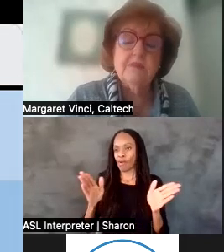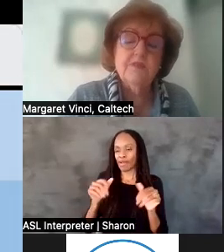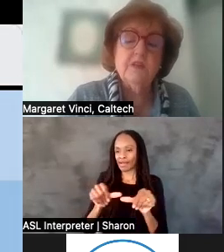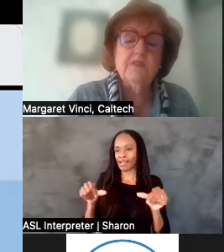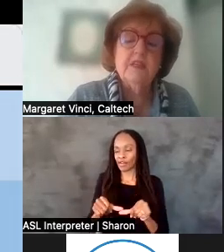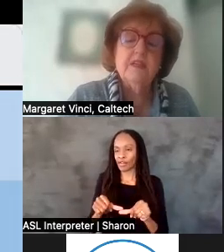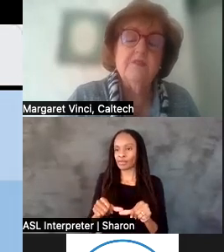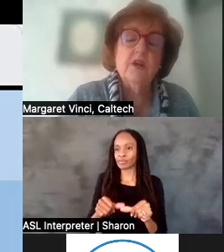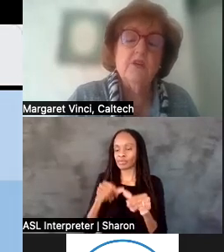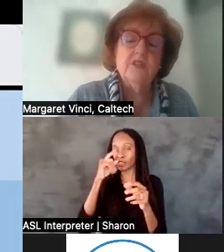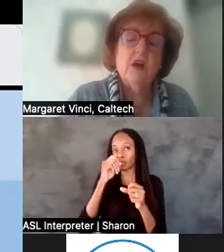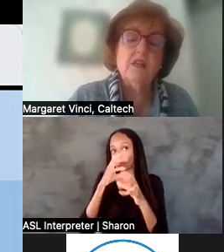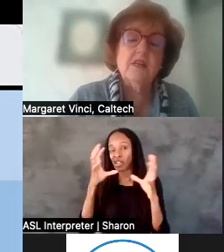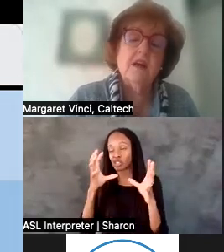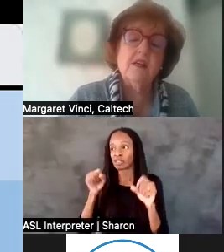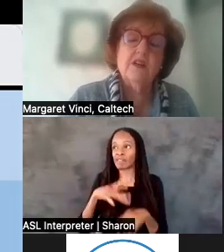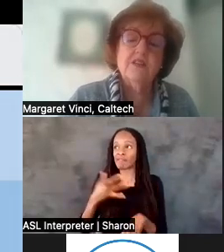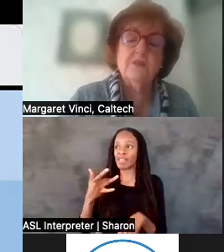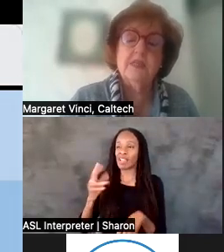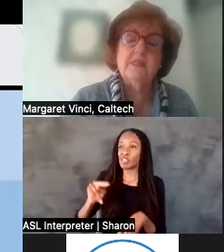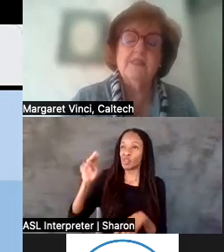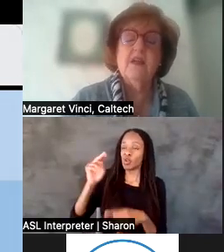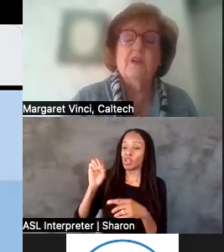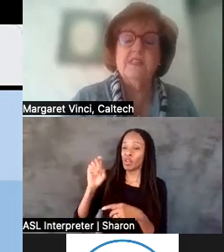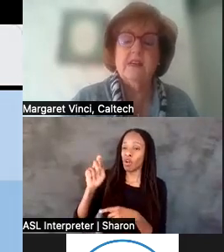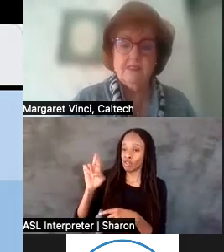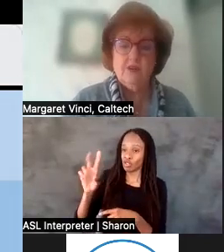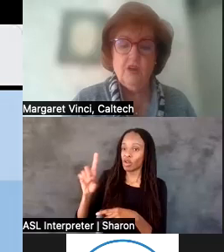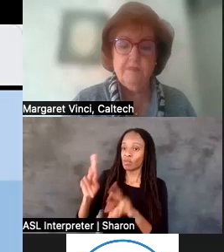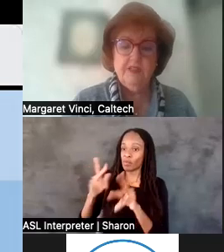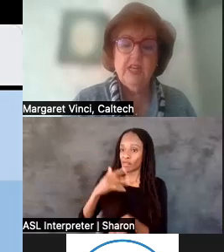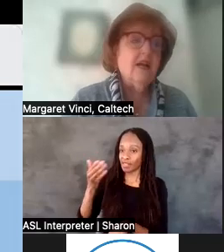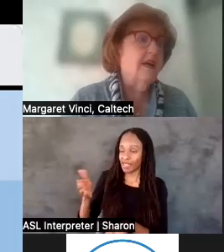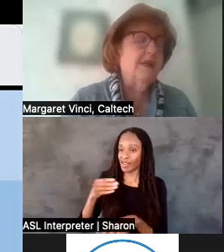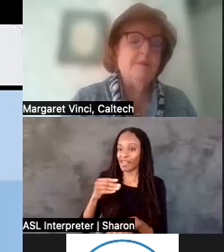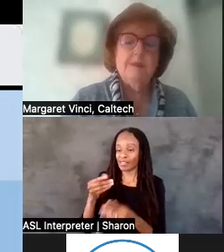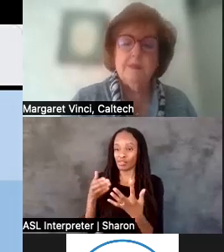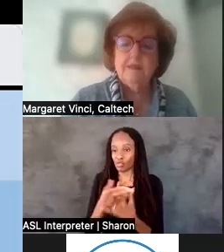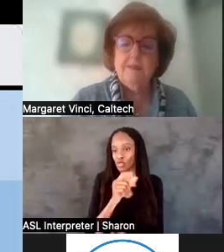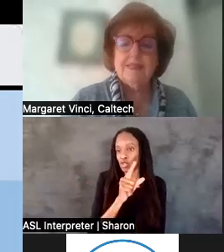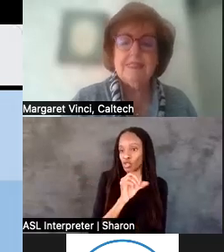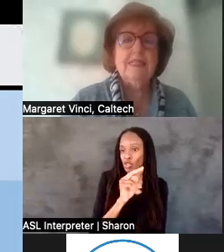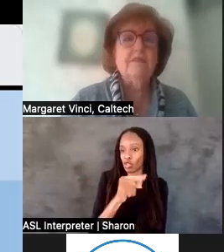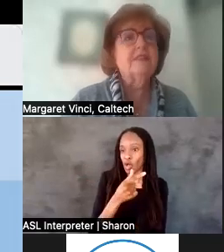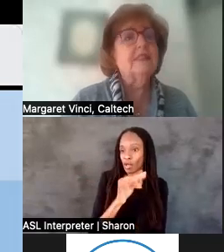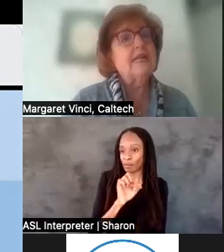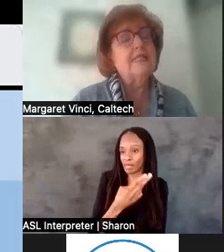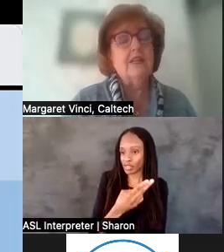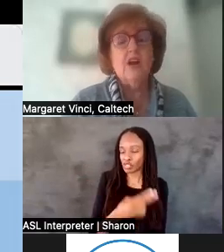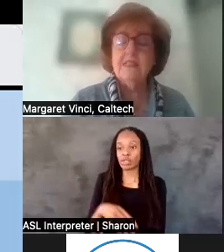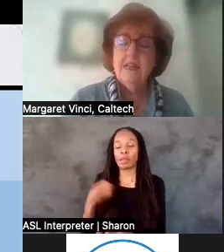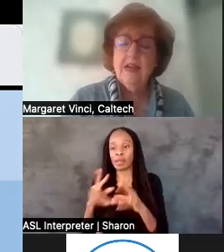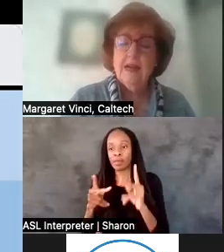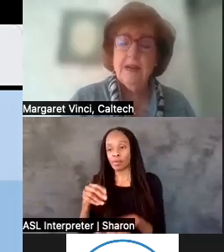that, and was felt far north as Oxnard, as well as far south as Long Beach. Many people here in Pasadena felt it. I